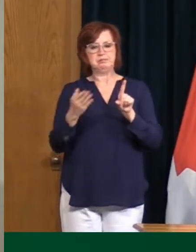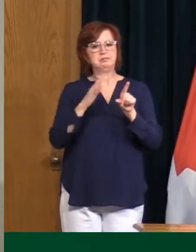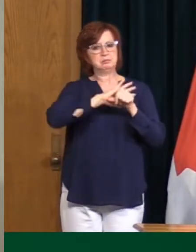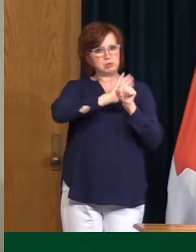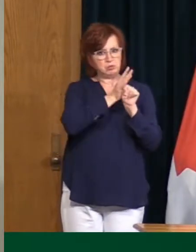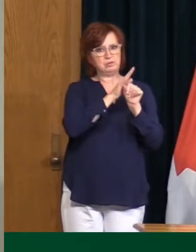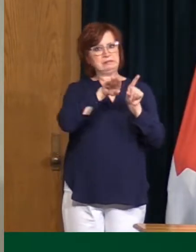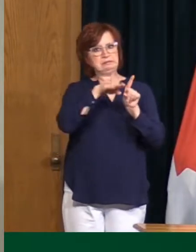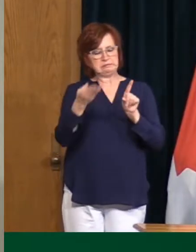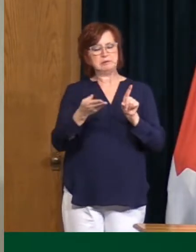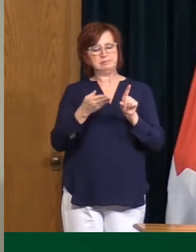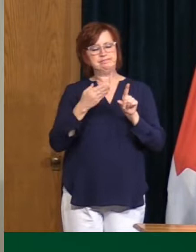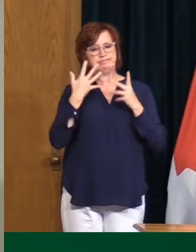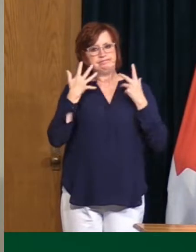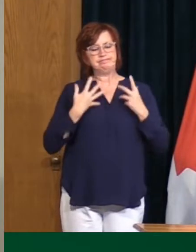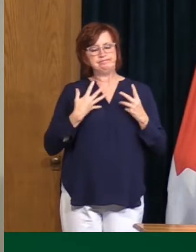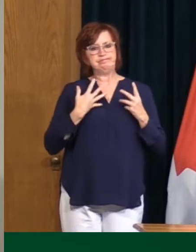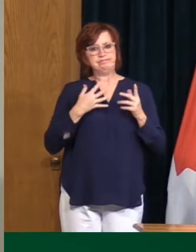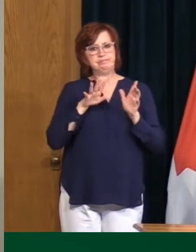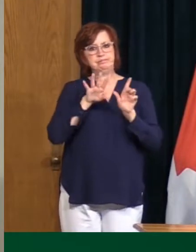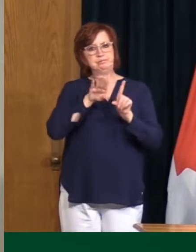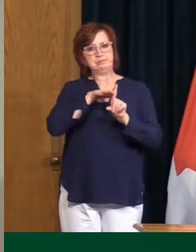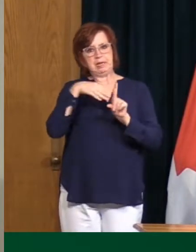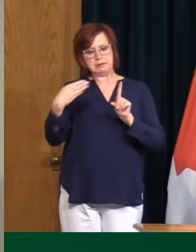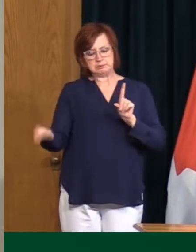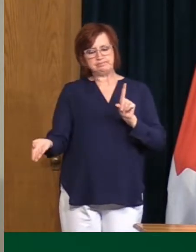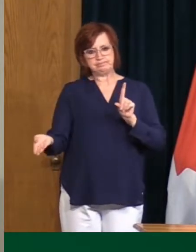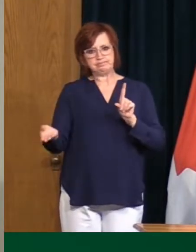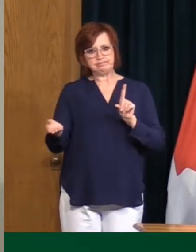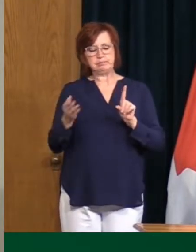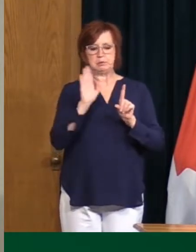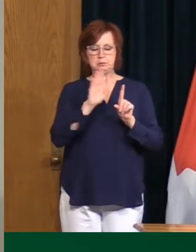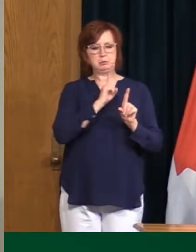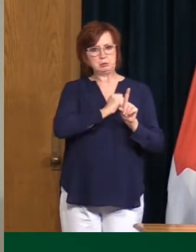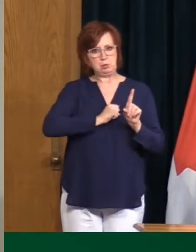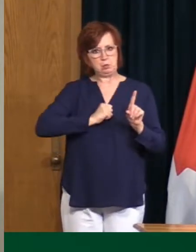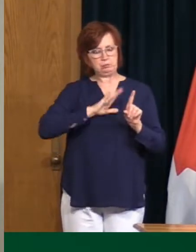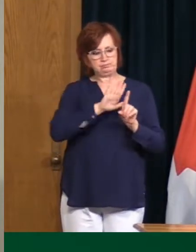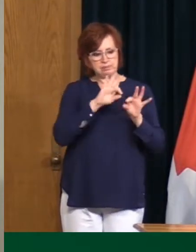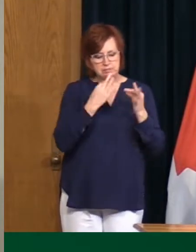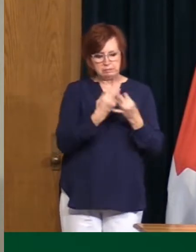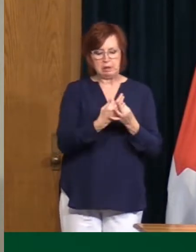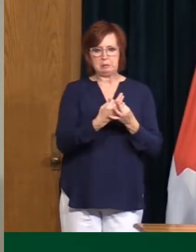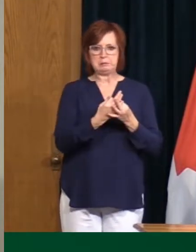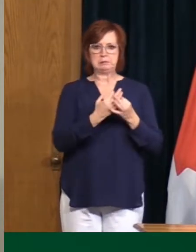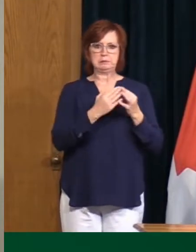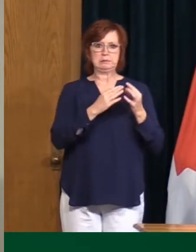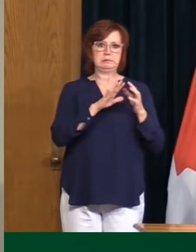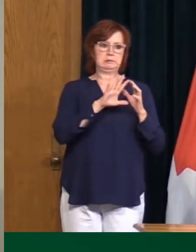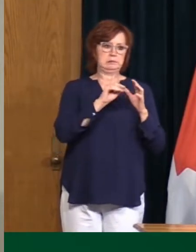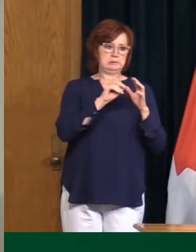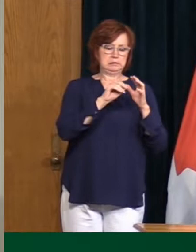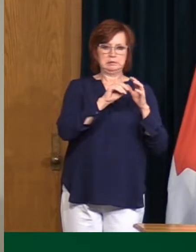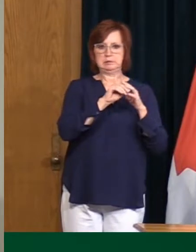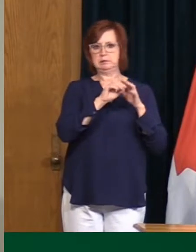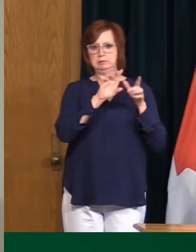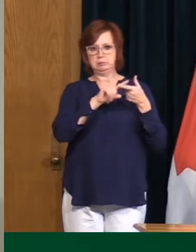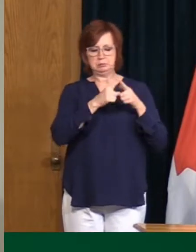unfortunately passed away. So again, we express our deepest condolences to the family of the person who